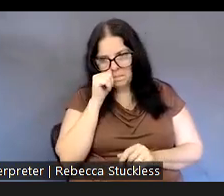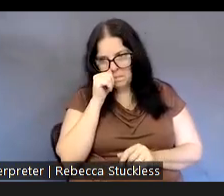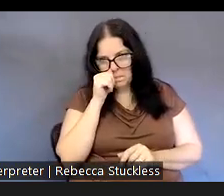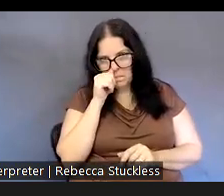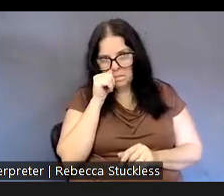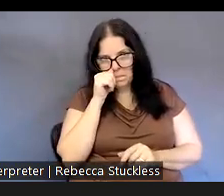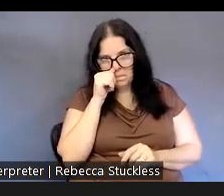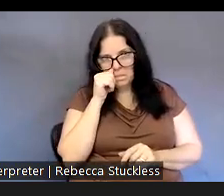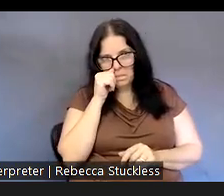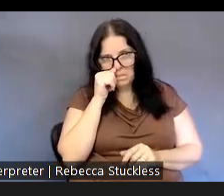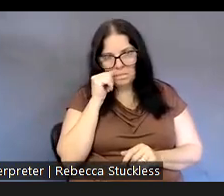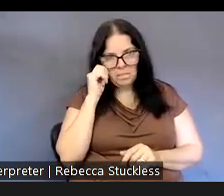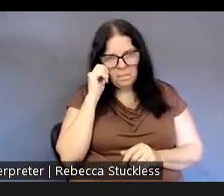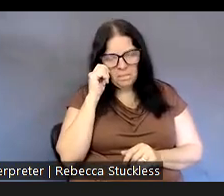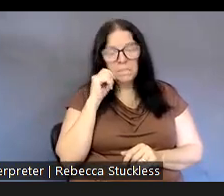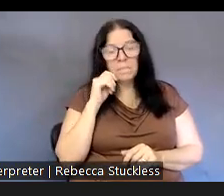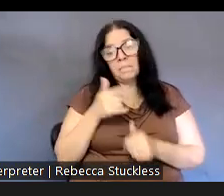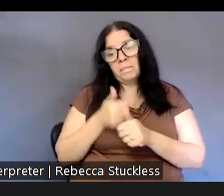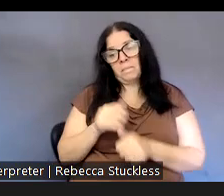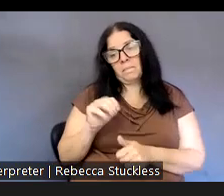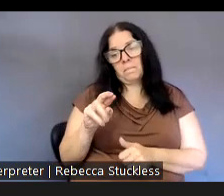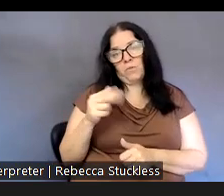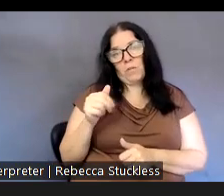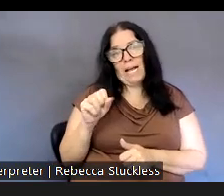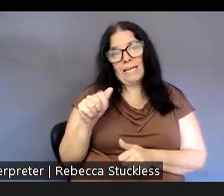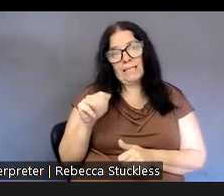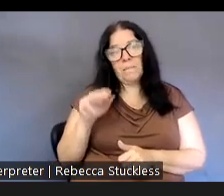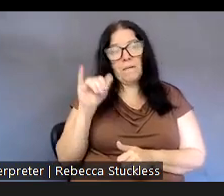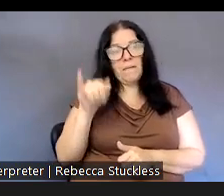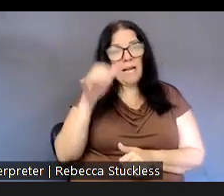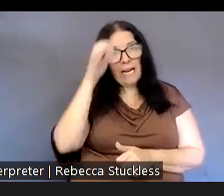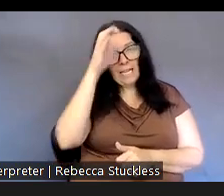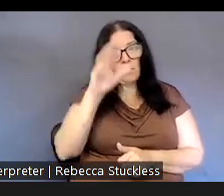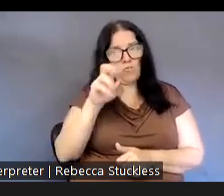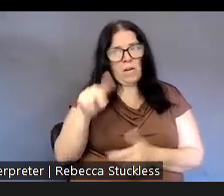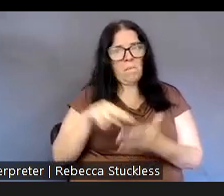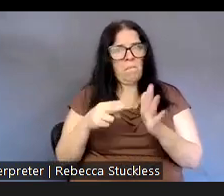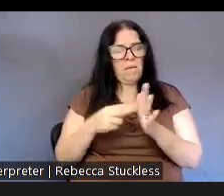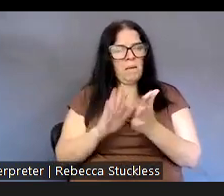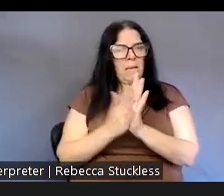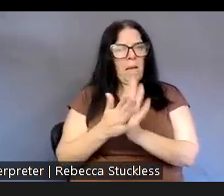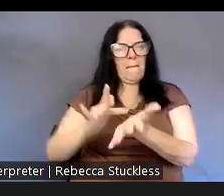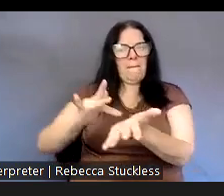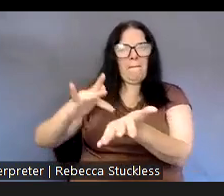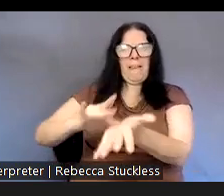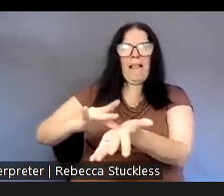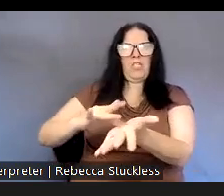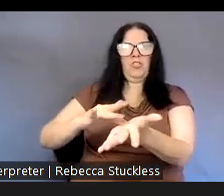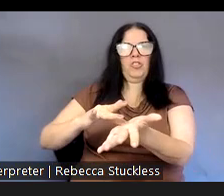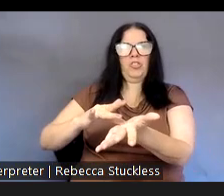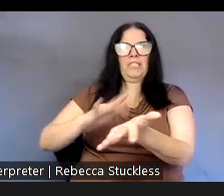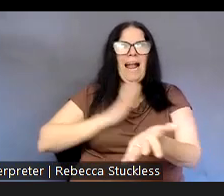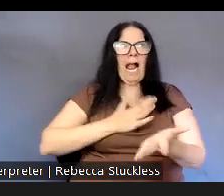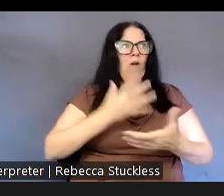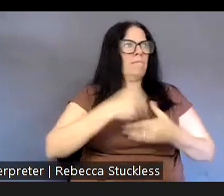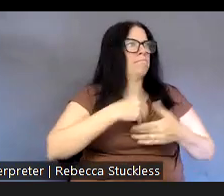Haslam, concept creep runs the risk of pathologizing our everyday experiences